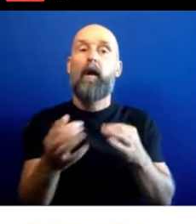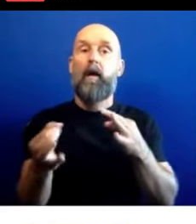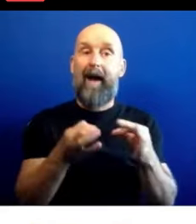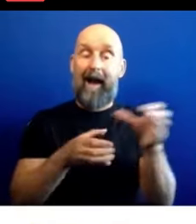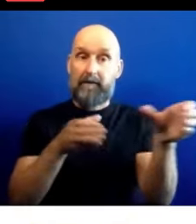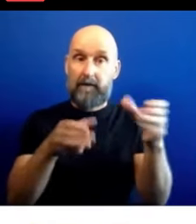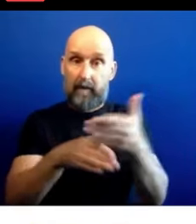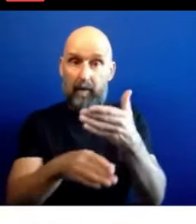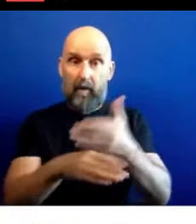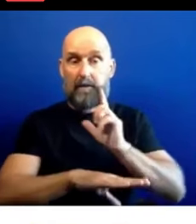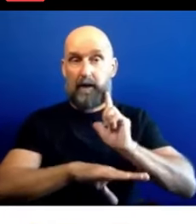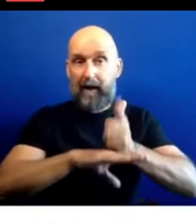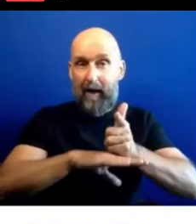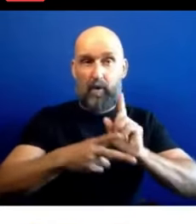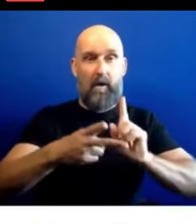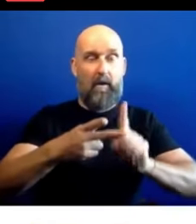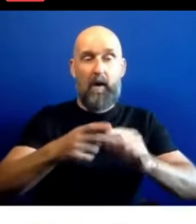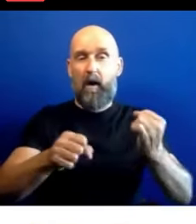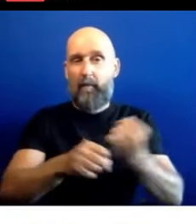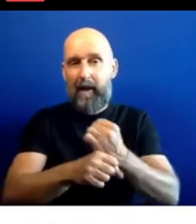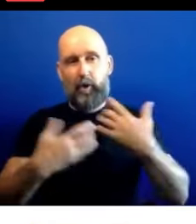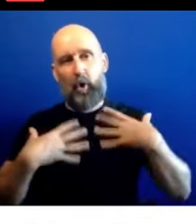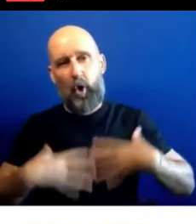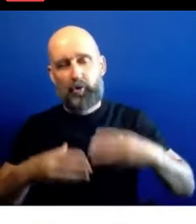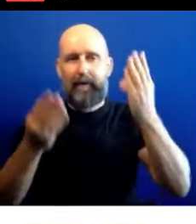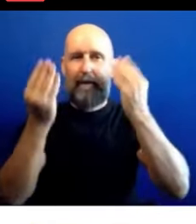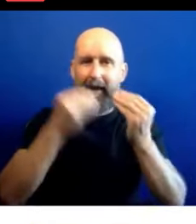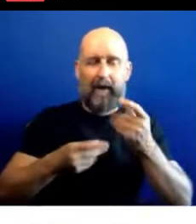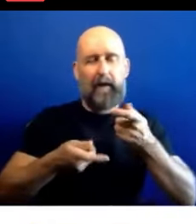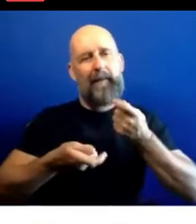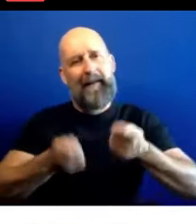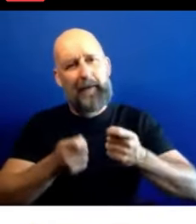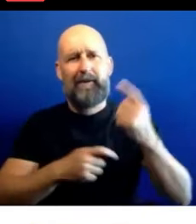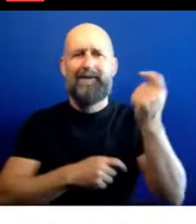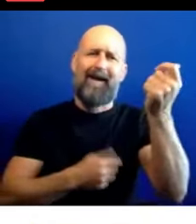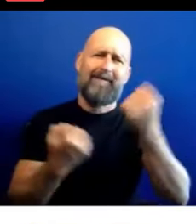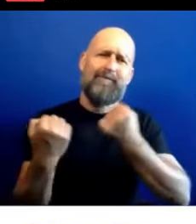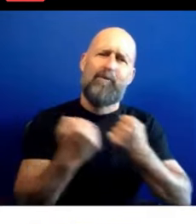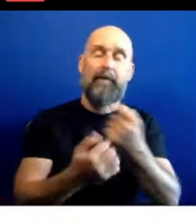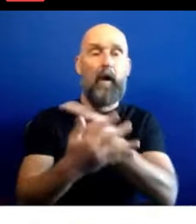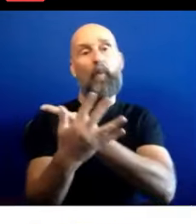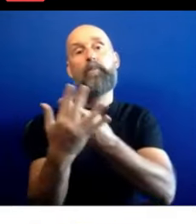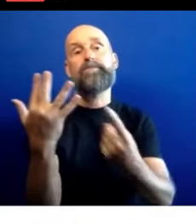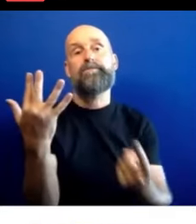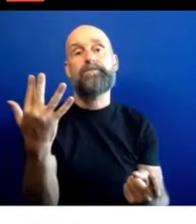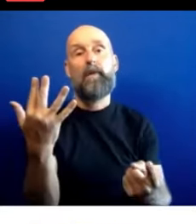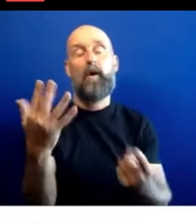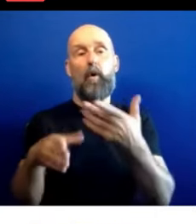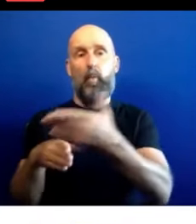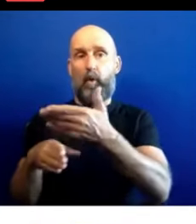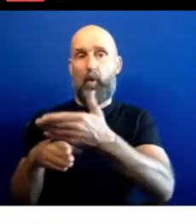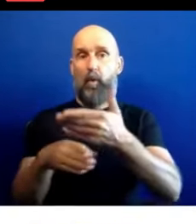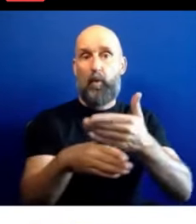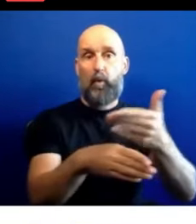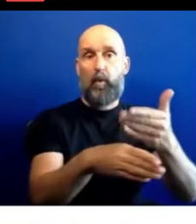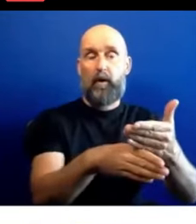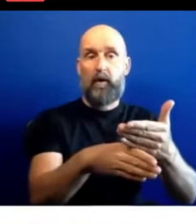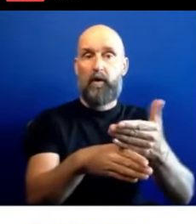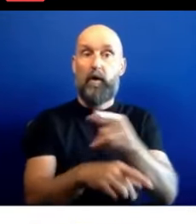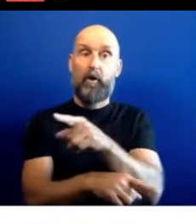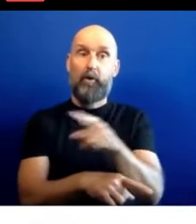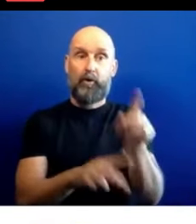camera operators, prop makers, costumes, makeup, catering, taxi drivers. They all get work, and you get